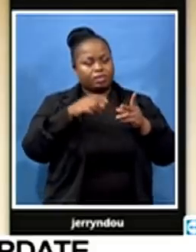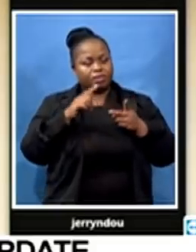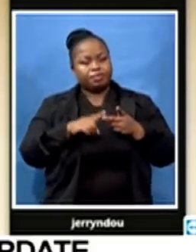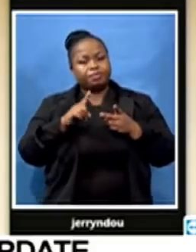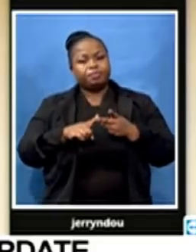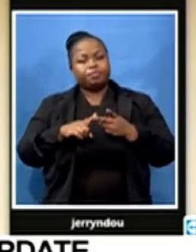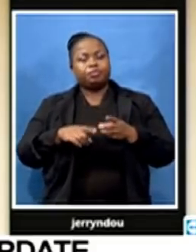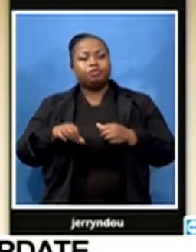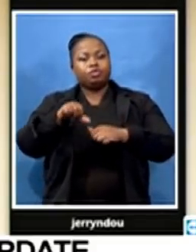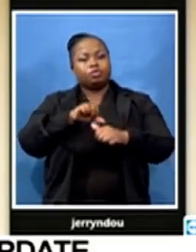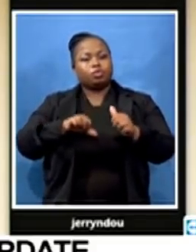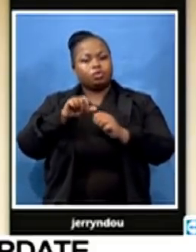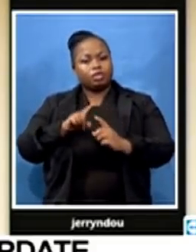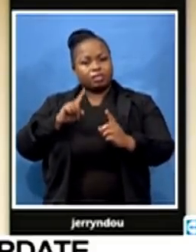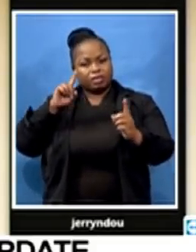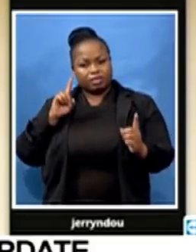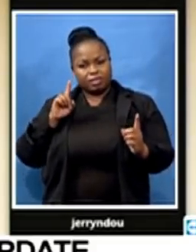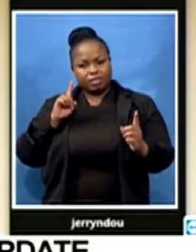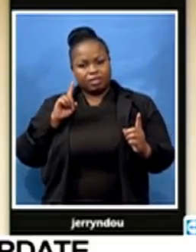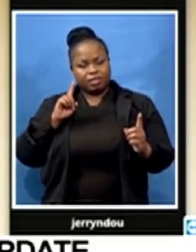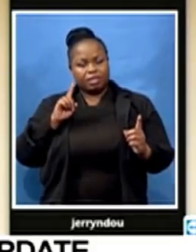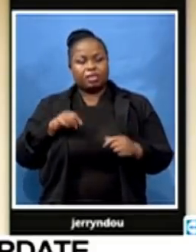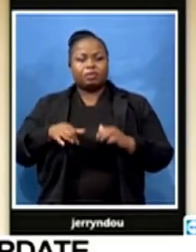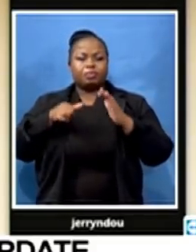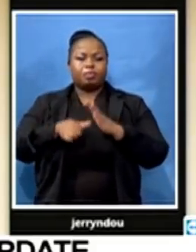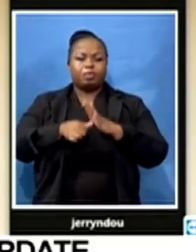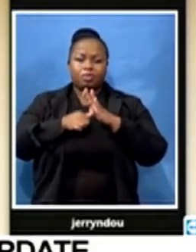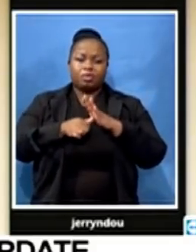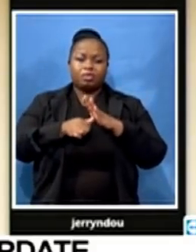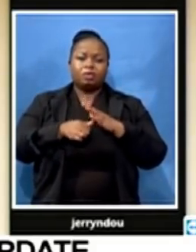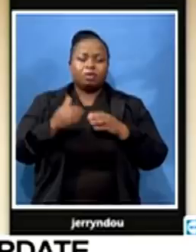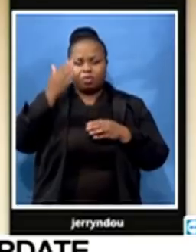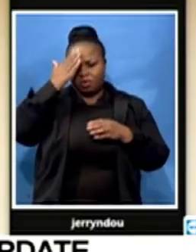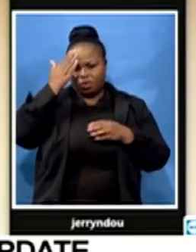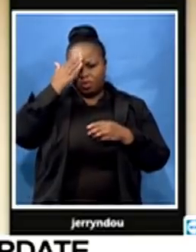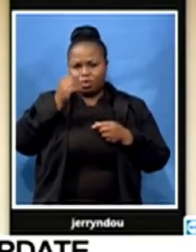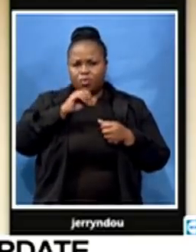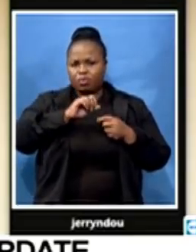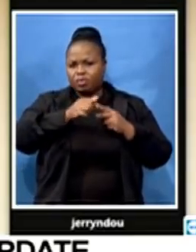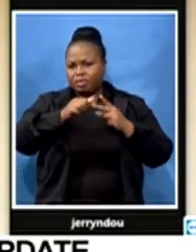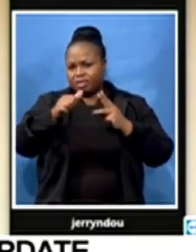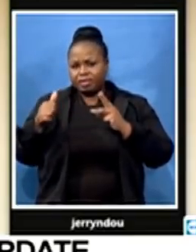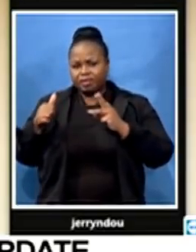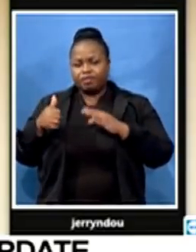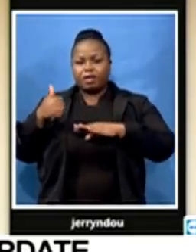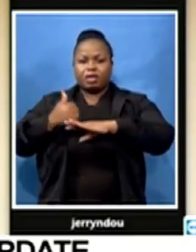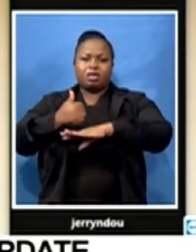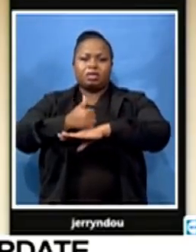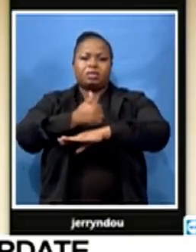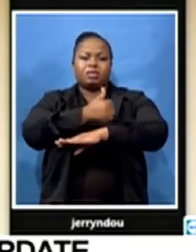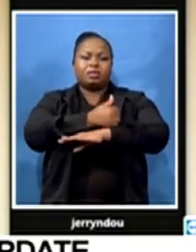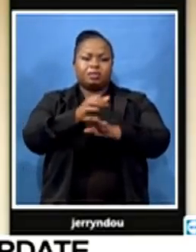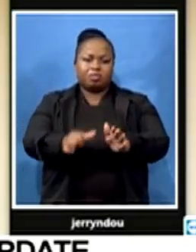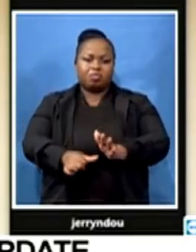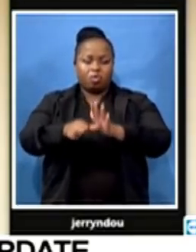various stakeholders are critical in ensuring that all of these efforts and all of